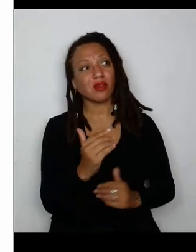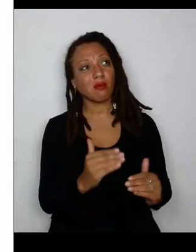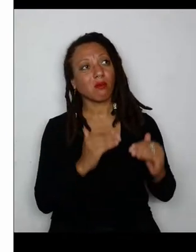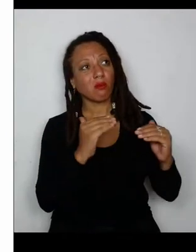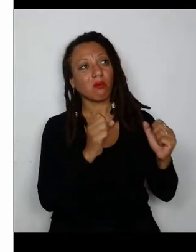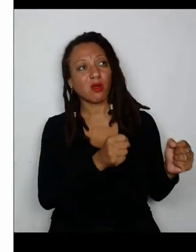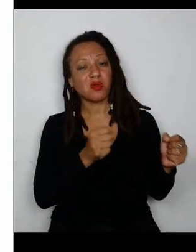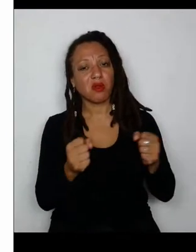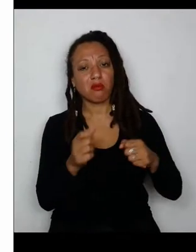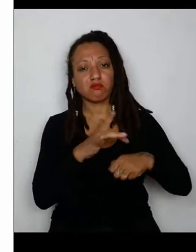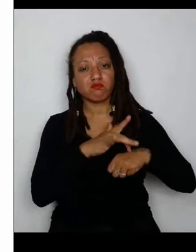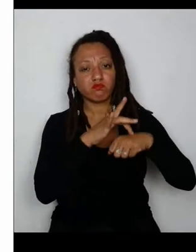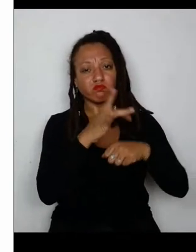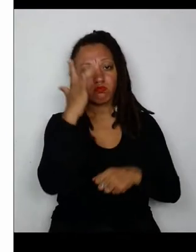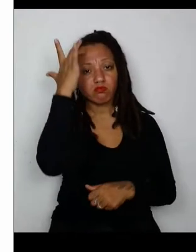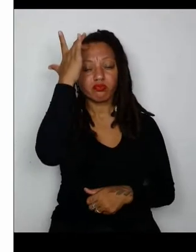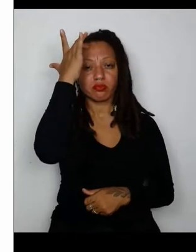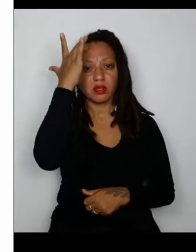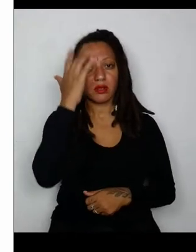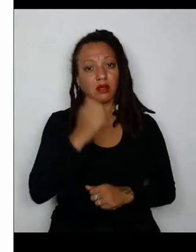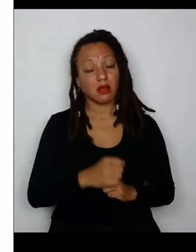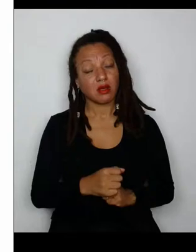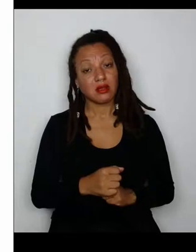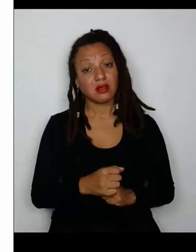colony like this of the marquesas